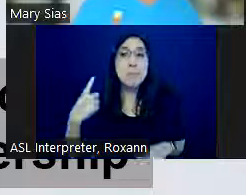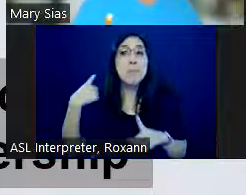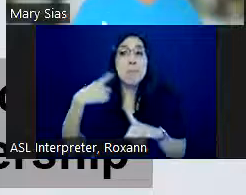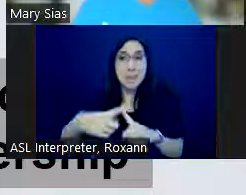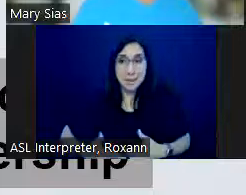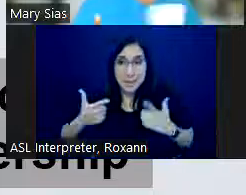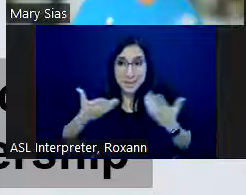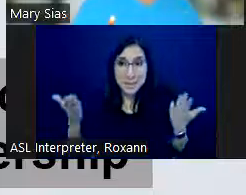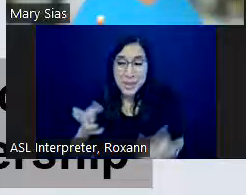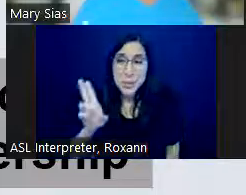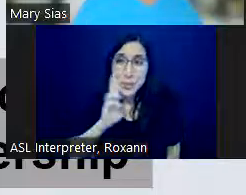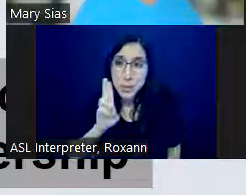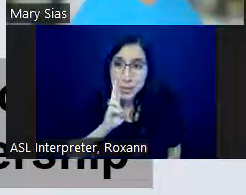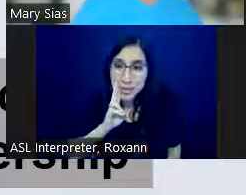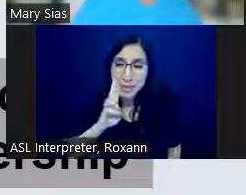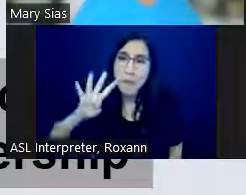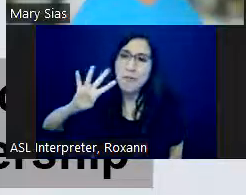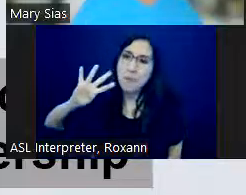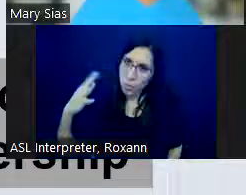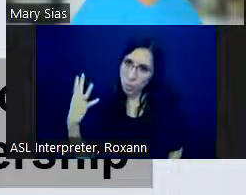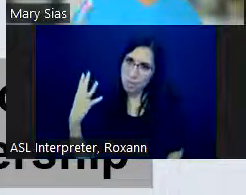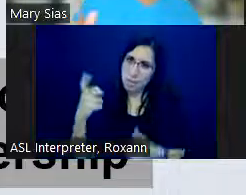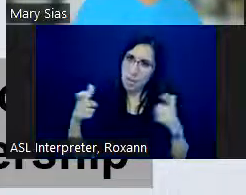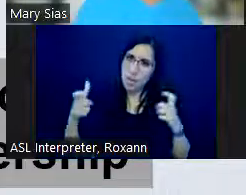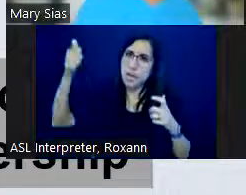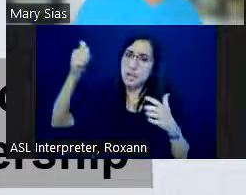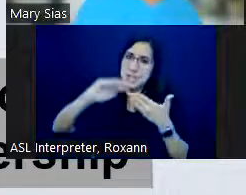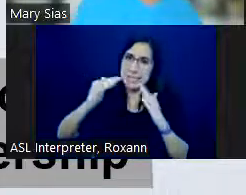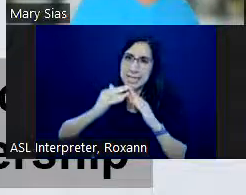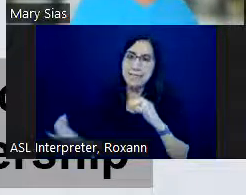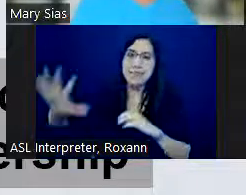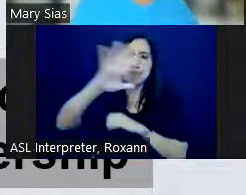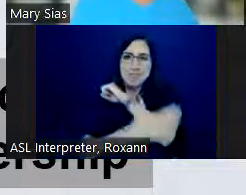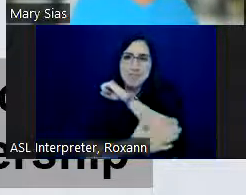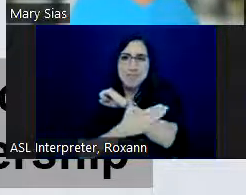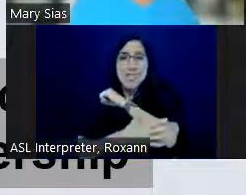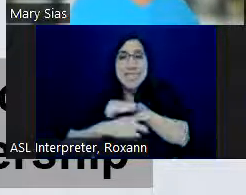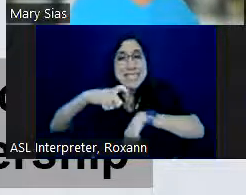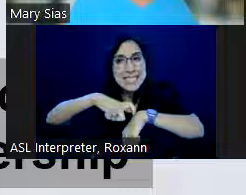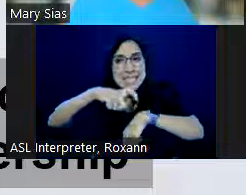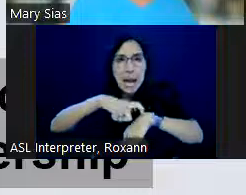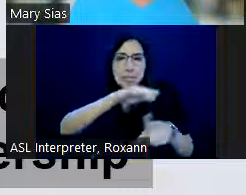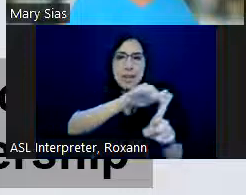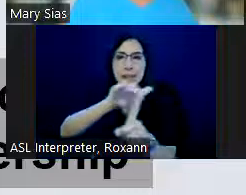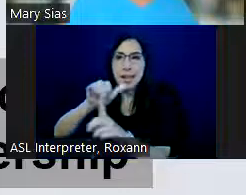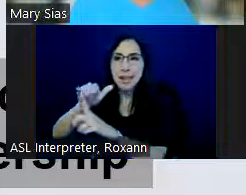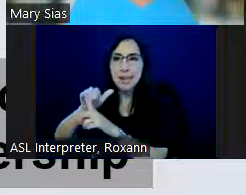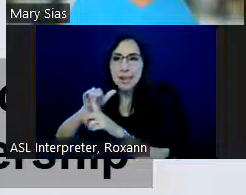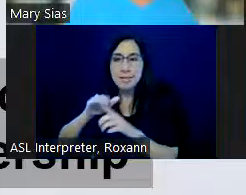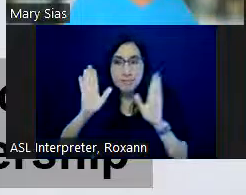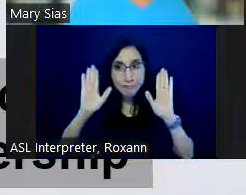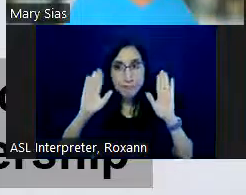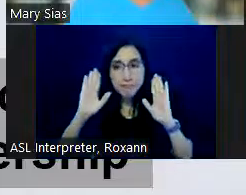change. It's time to have a conversation. It's time to get our supportive leadership involved with talking to